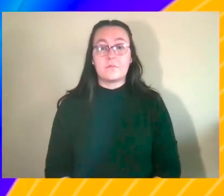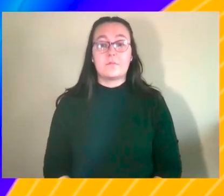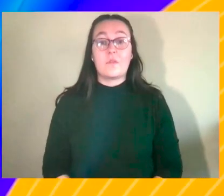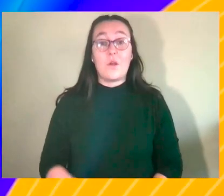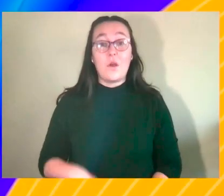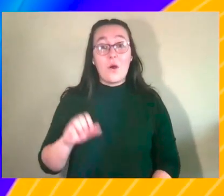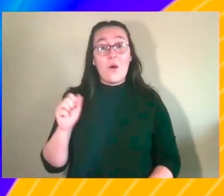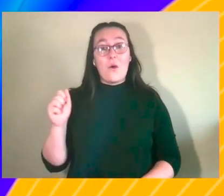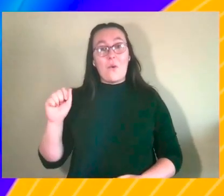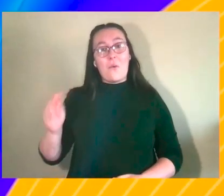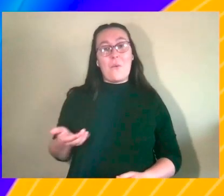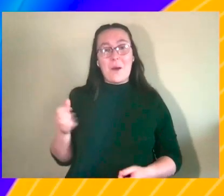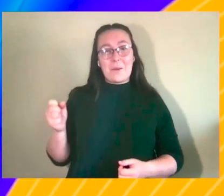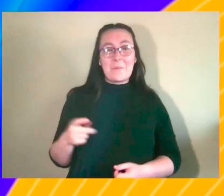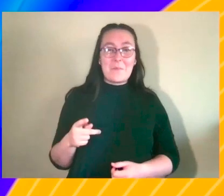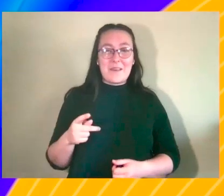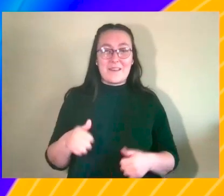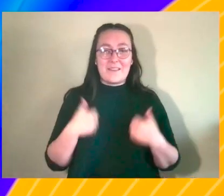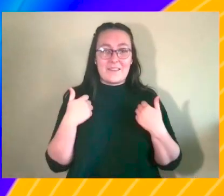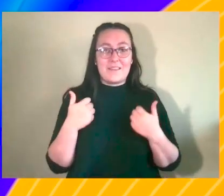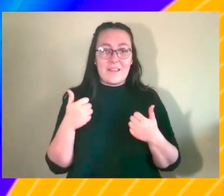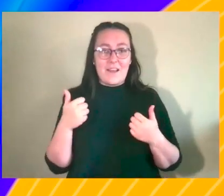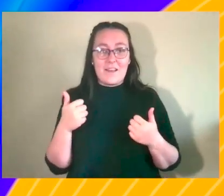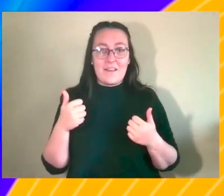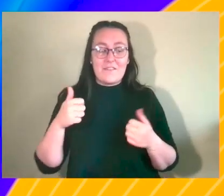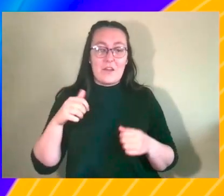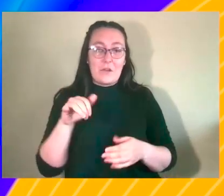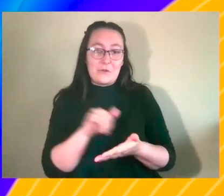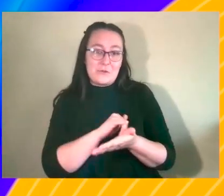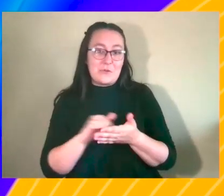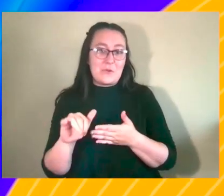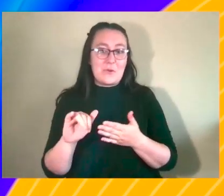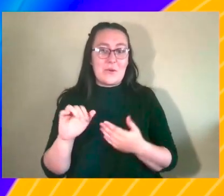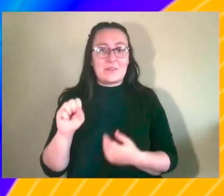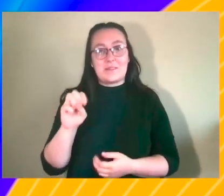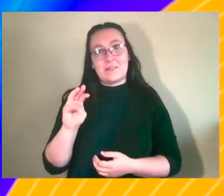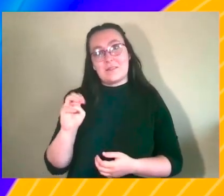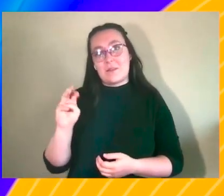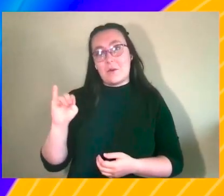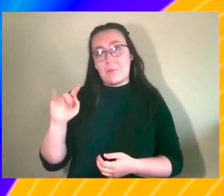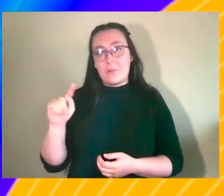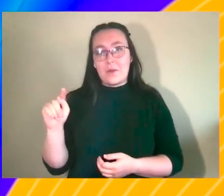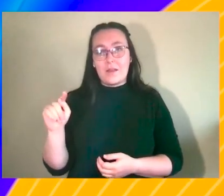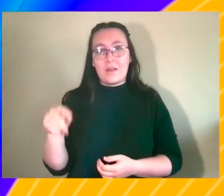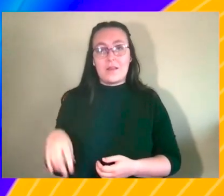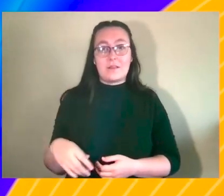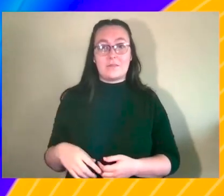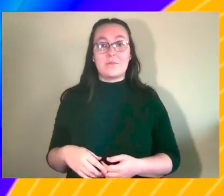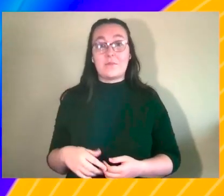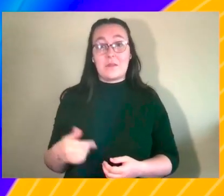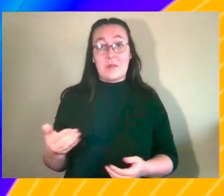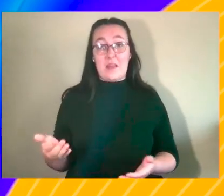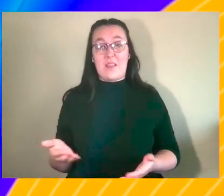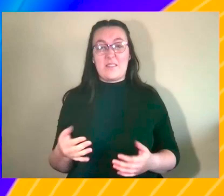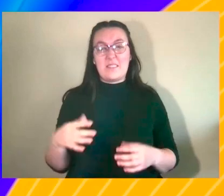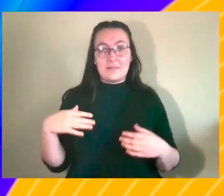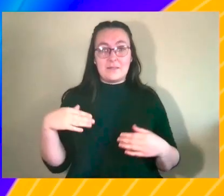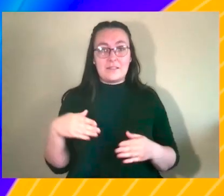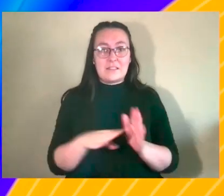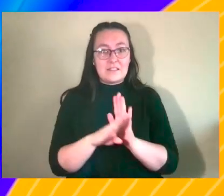to our live coverage here at the New York City Summit. I'm Am Grabelny, a developer advocate here for AWS, one of your hosts,